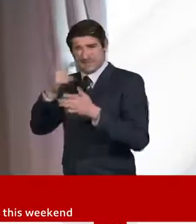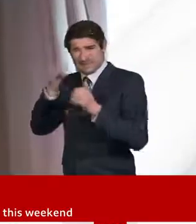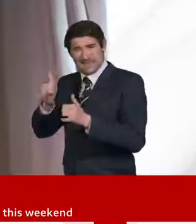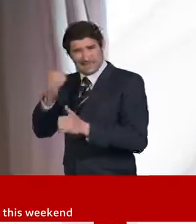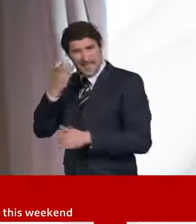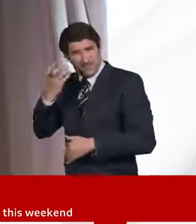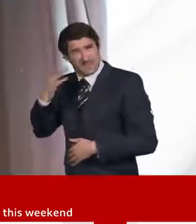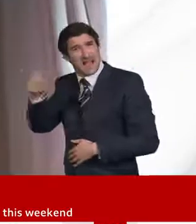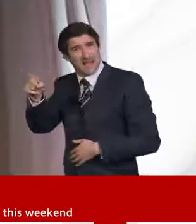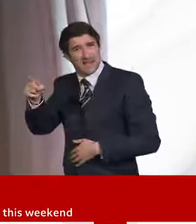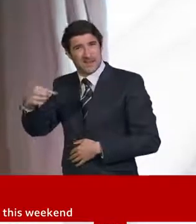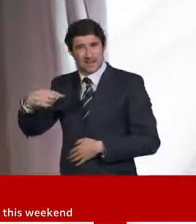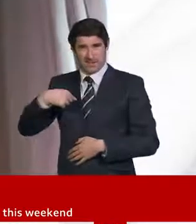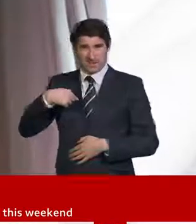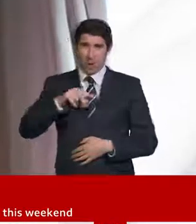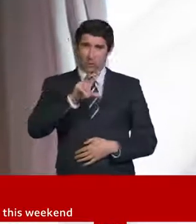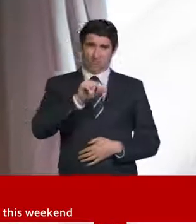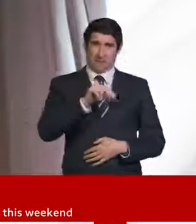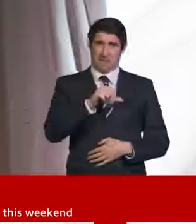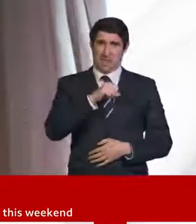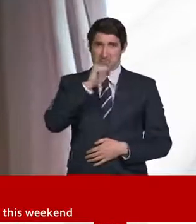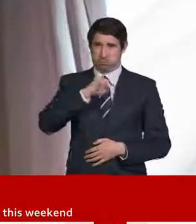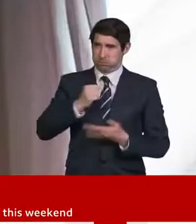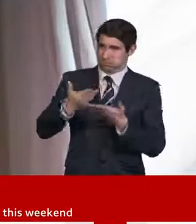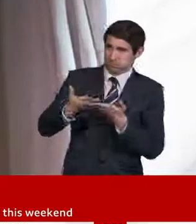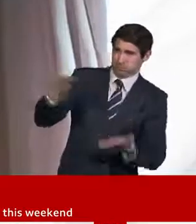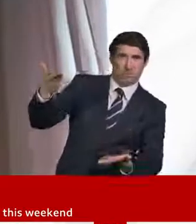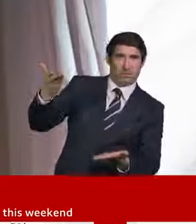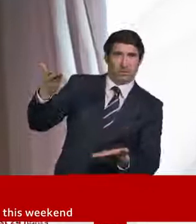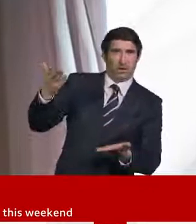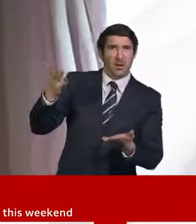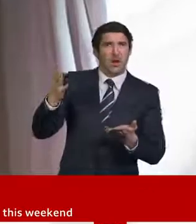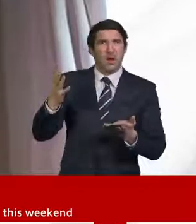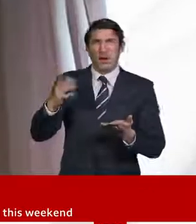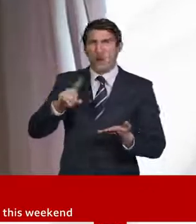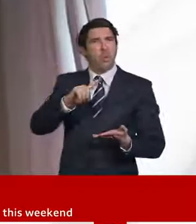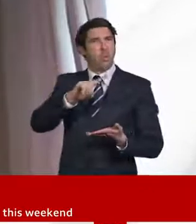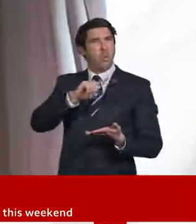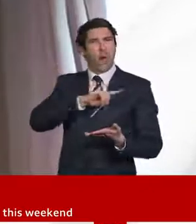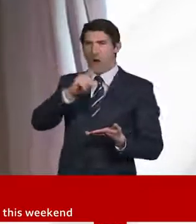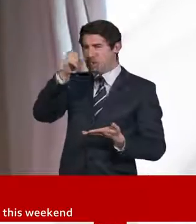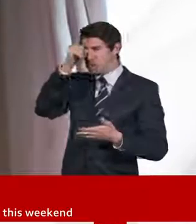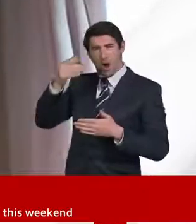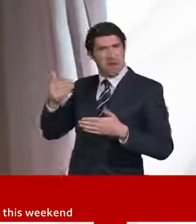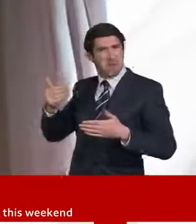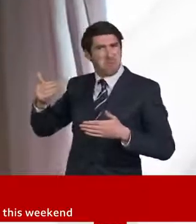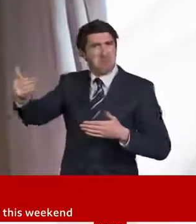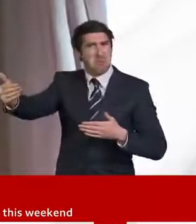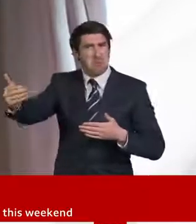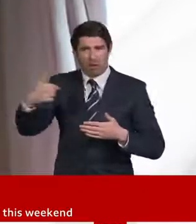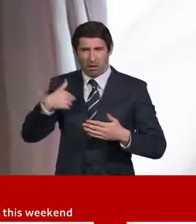And do we ultimately want to move to a system of community testing so that we can actually get out of this lockdown